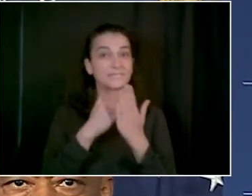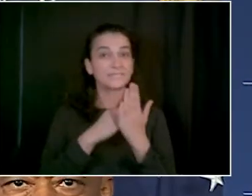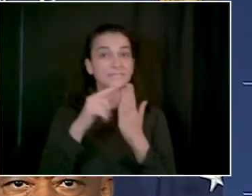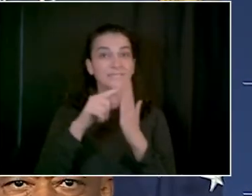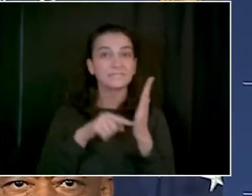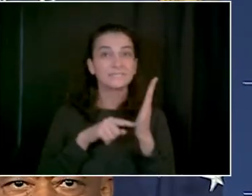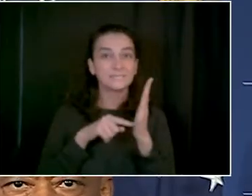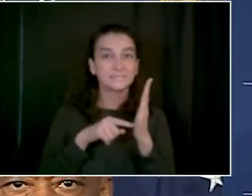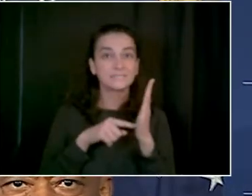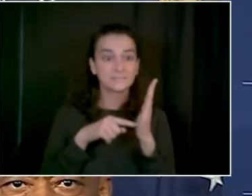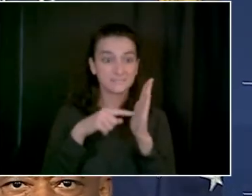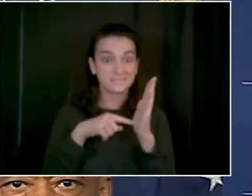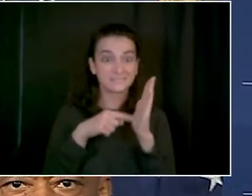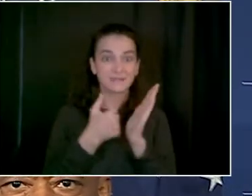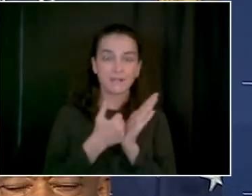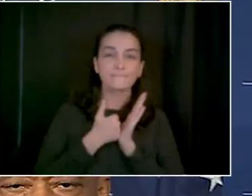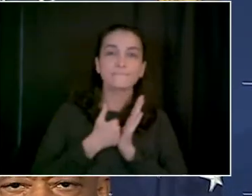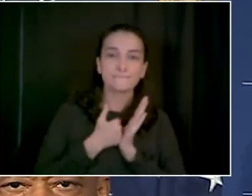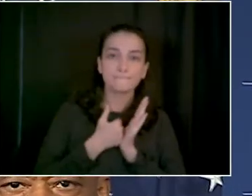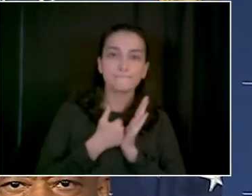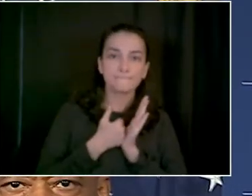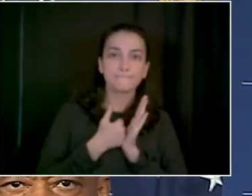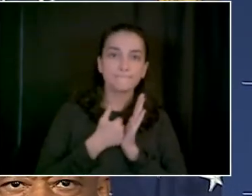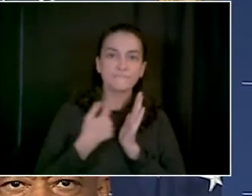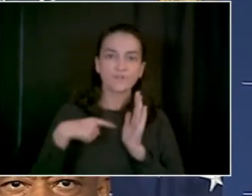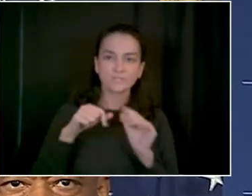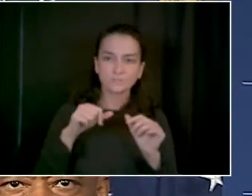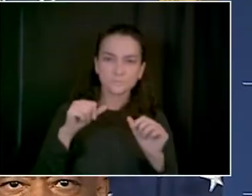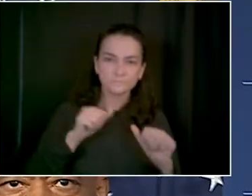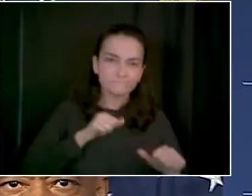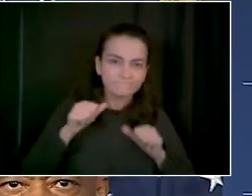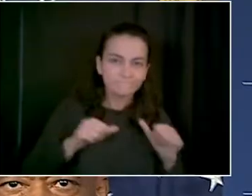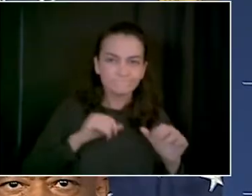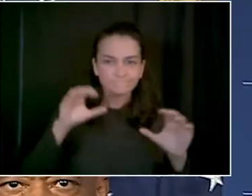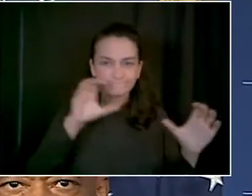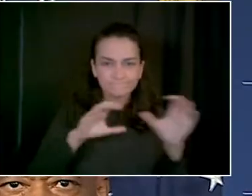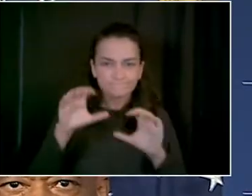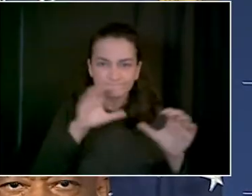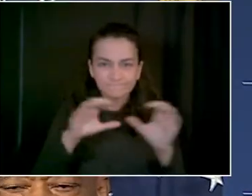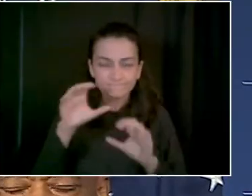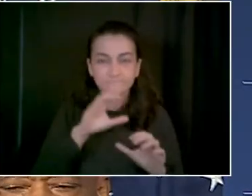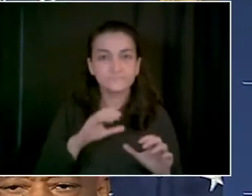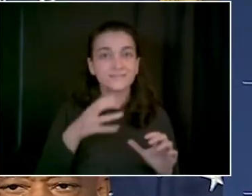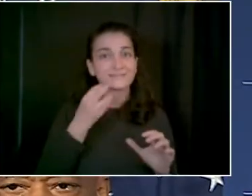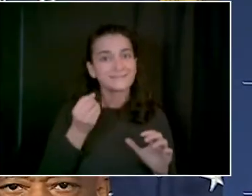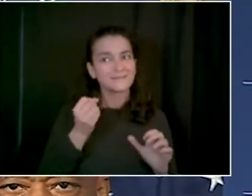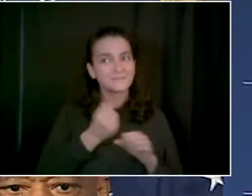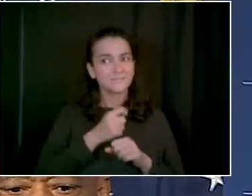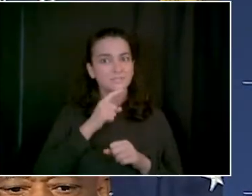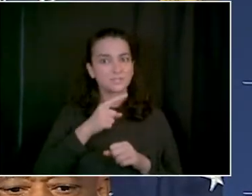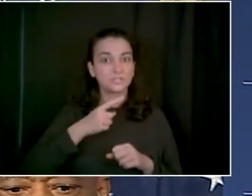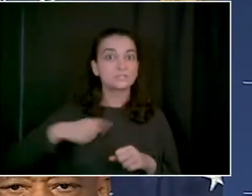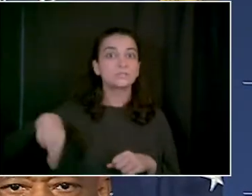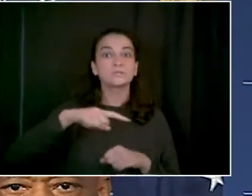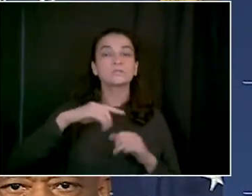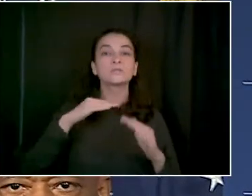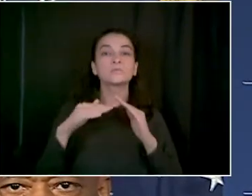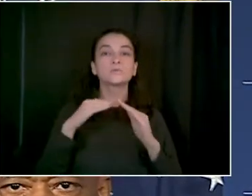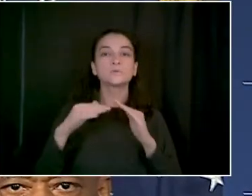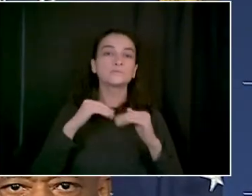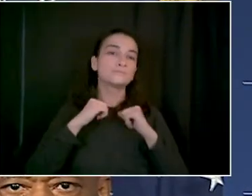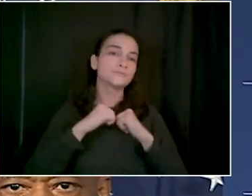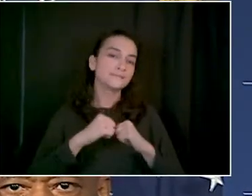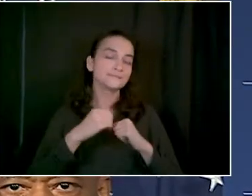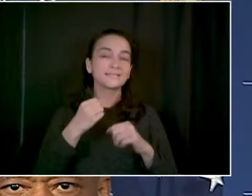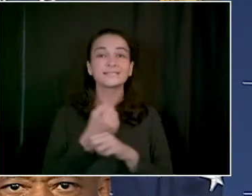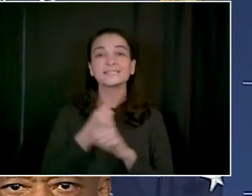it absolutely defies common sense that our city council is looking to abolish this database. We need our